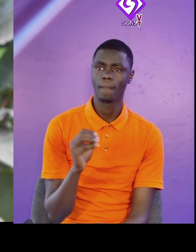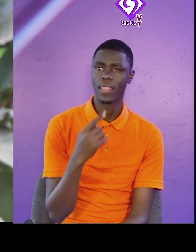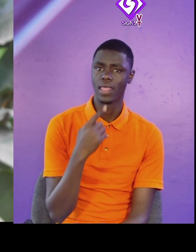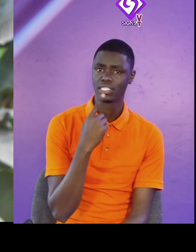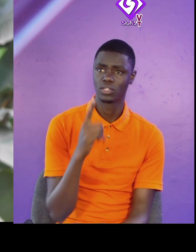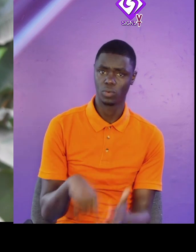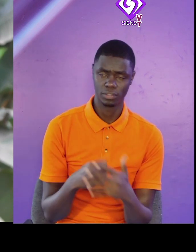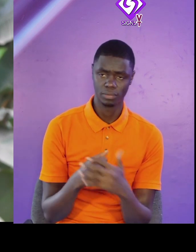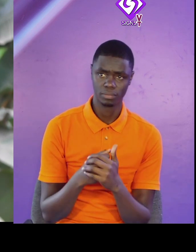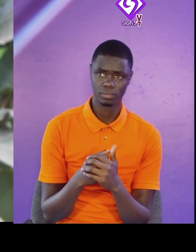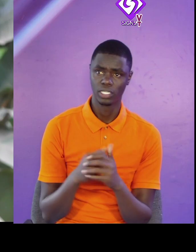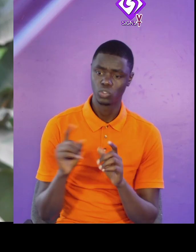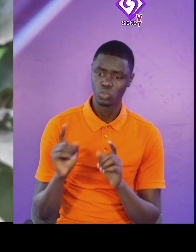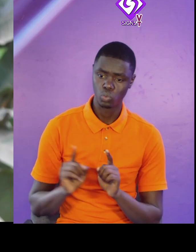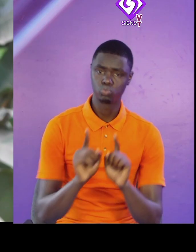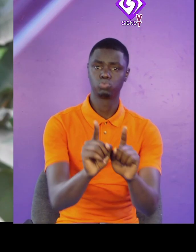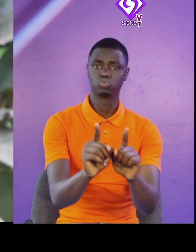tembee pamoja.